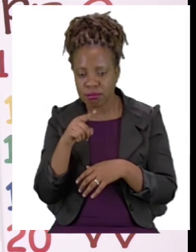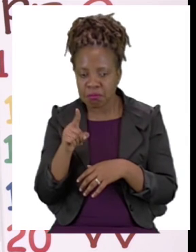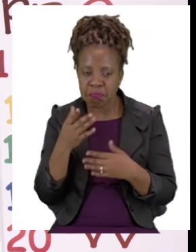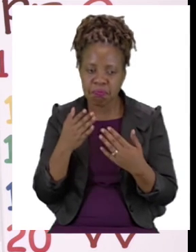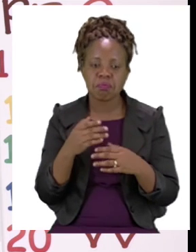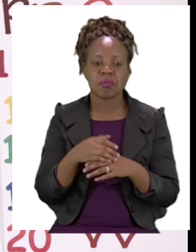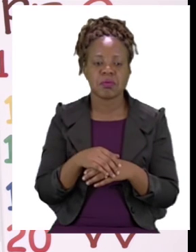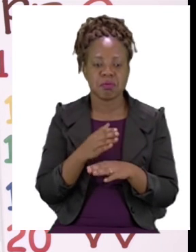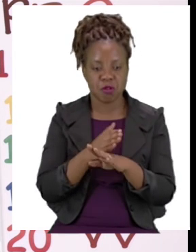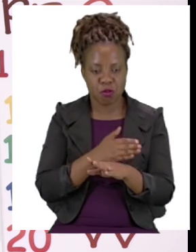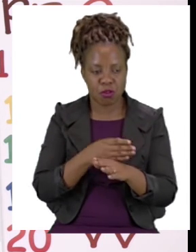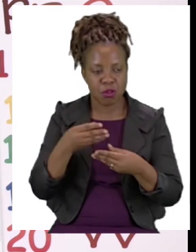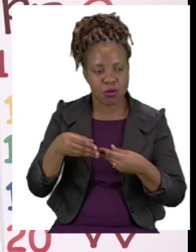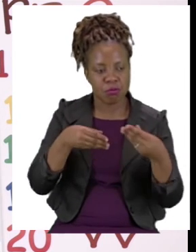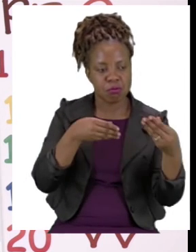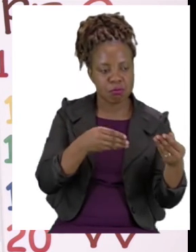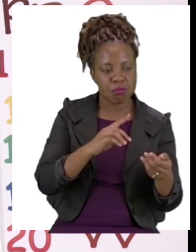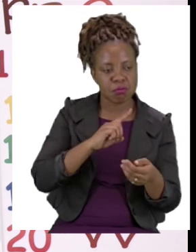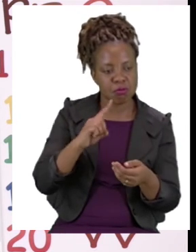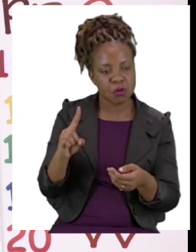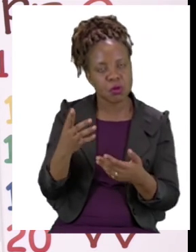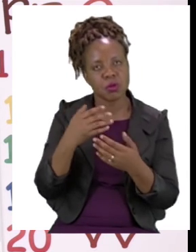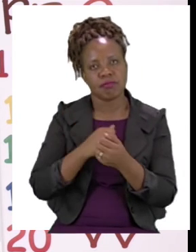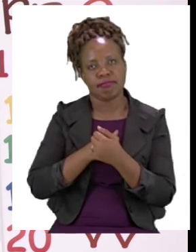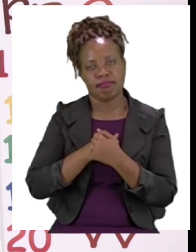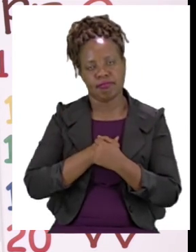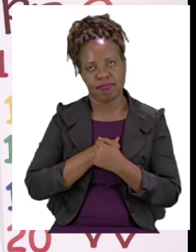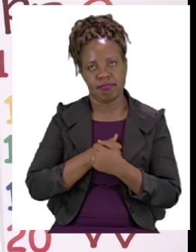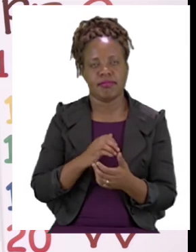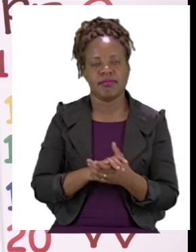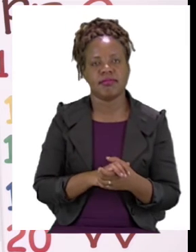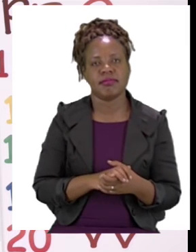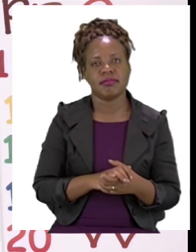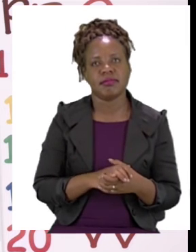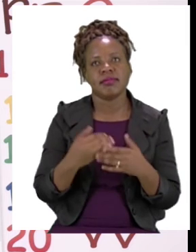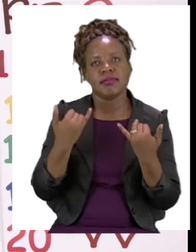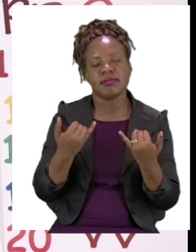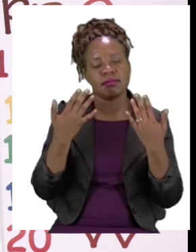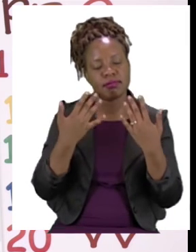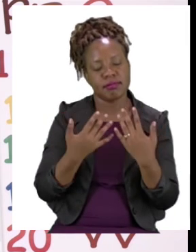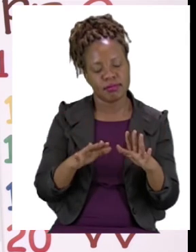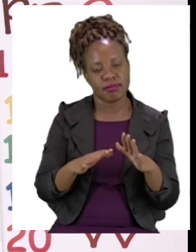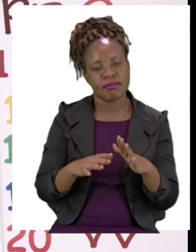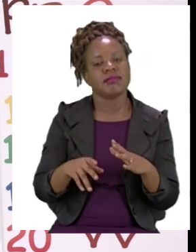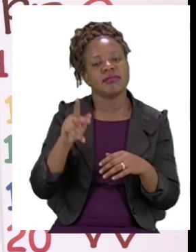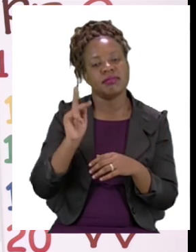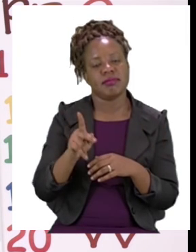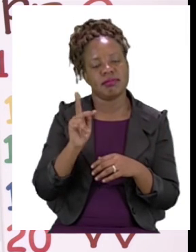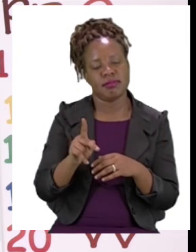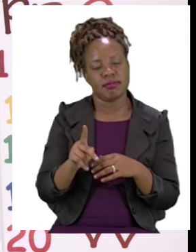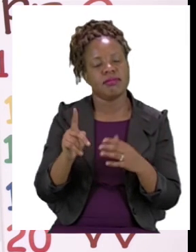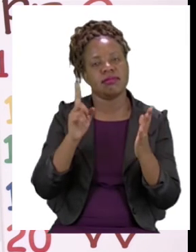adult that is with you marks. Now that we are done, we need to sanitize. So please take